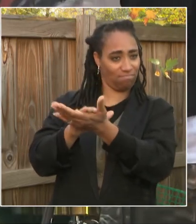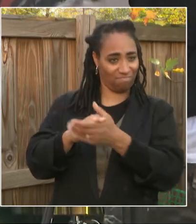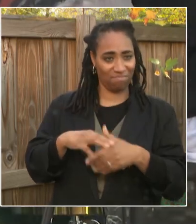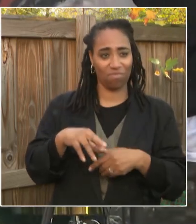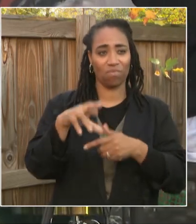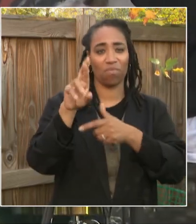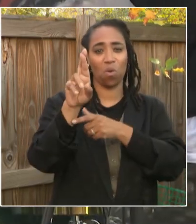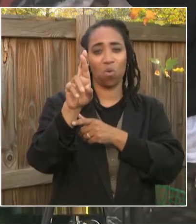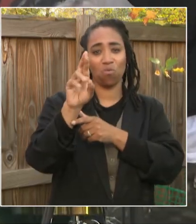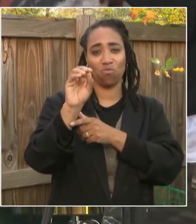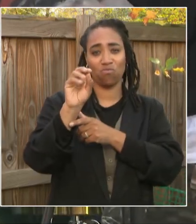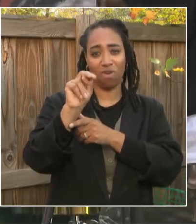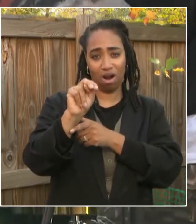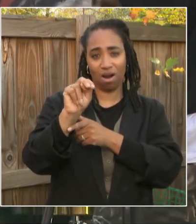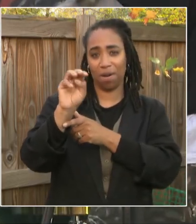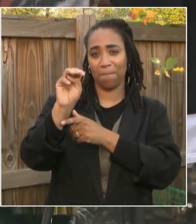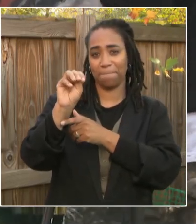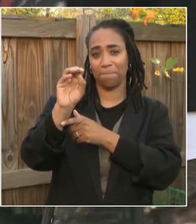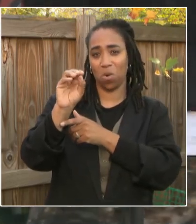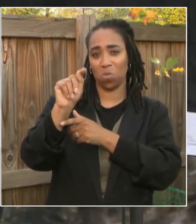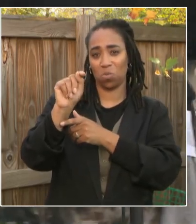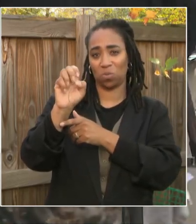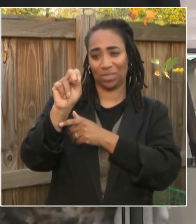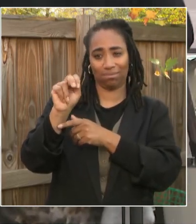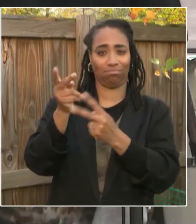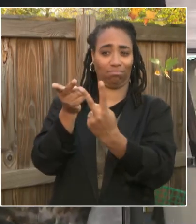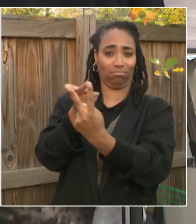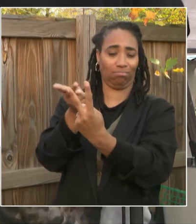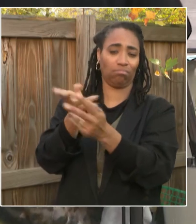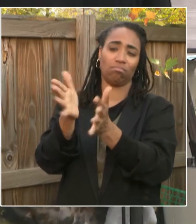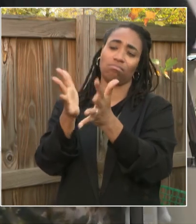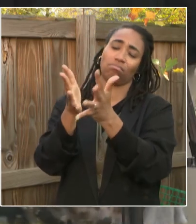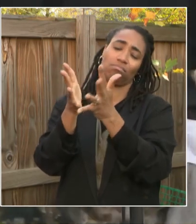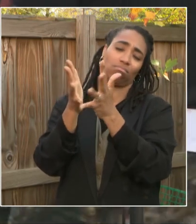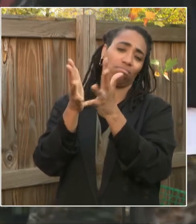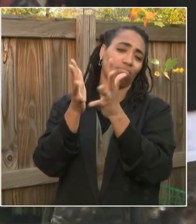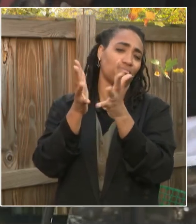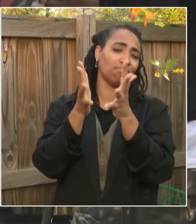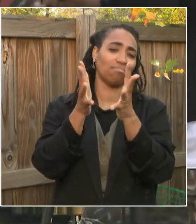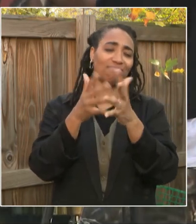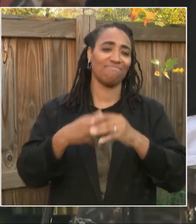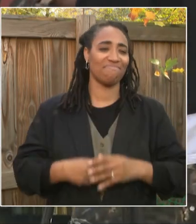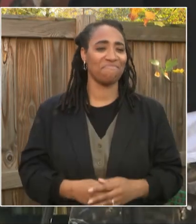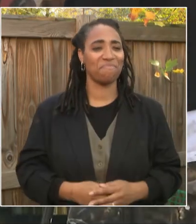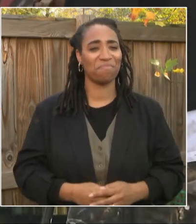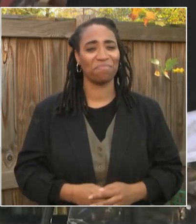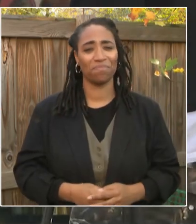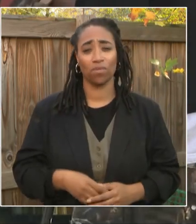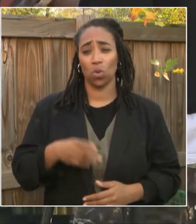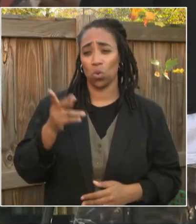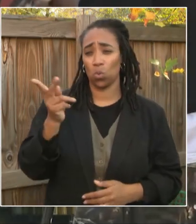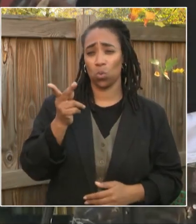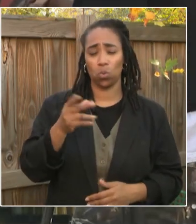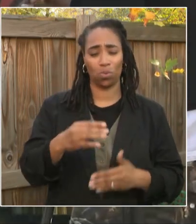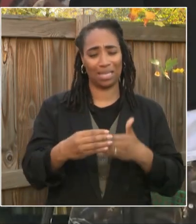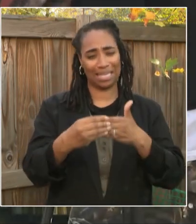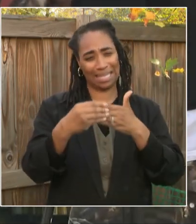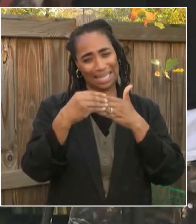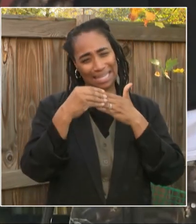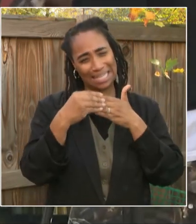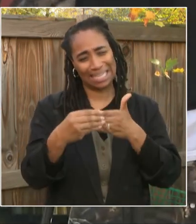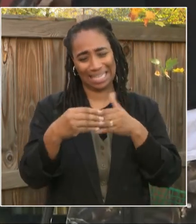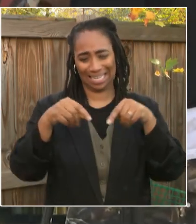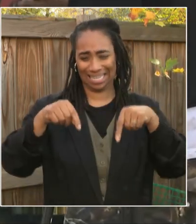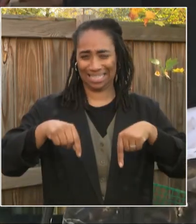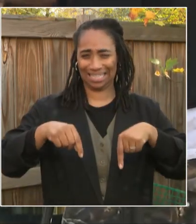And I know they don't do the work by themselves, but their vision, dedication, and commitment to making the museum, a cafe, a reality is